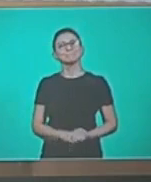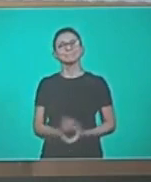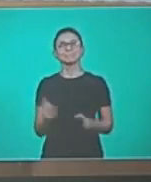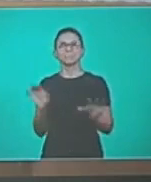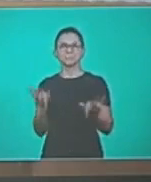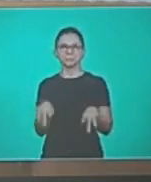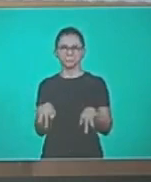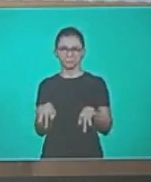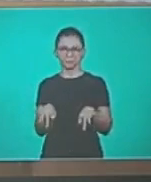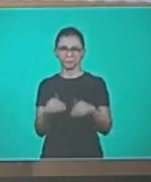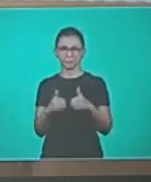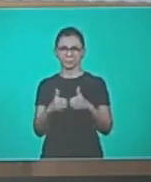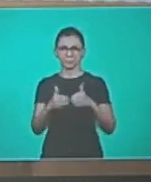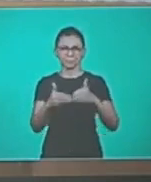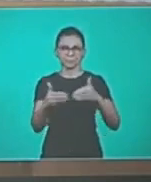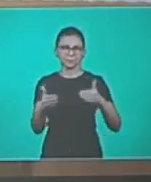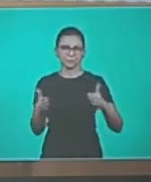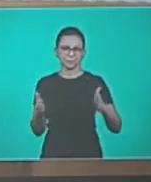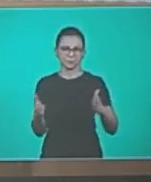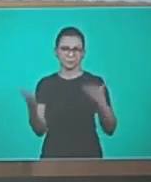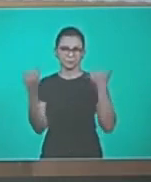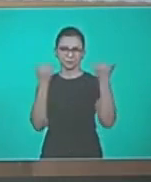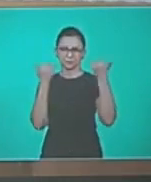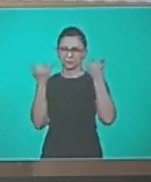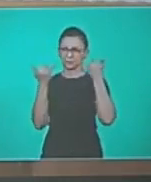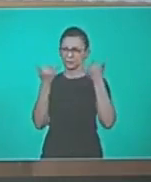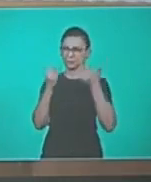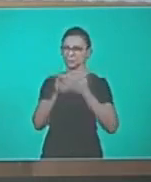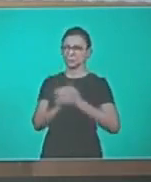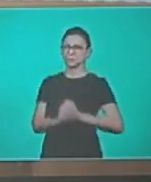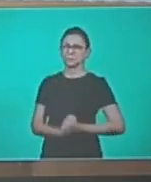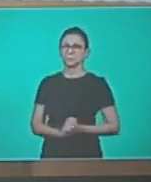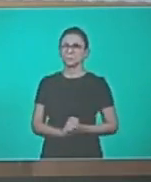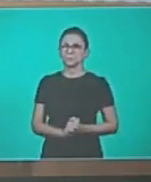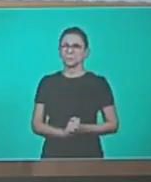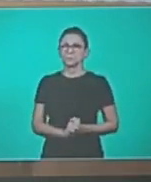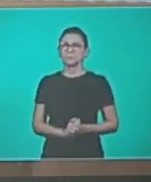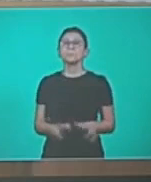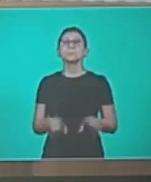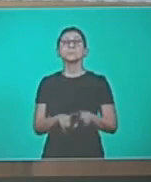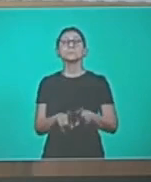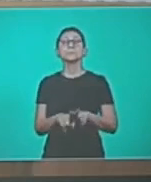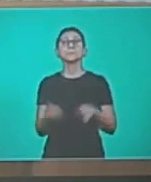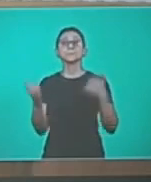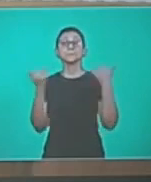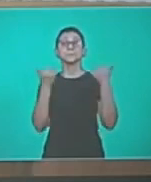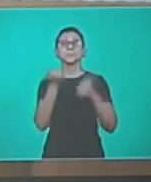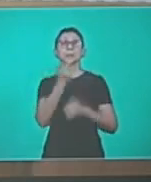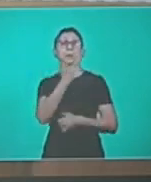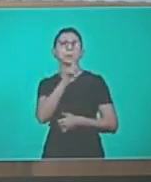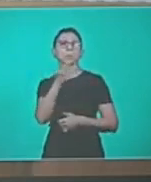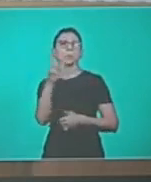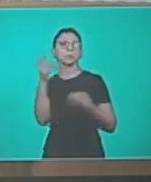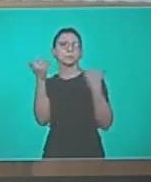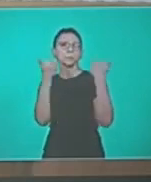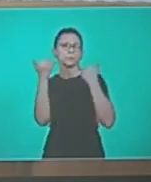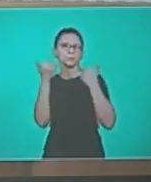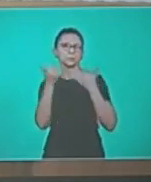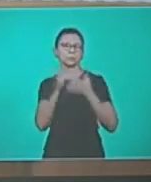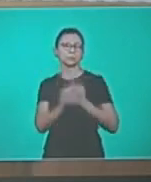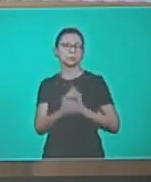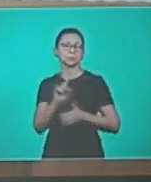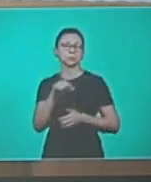So closing this announcement, we'd like to say that more and